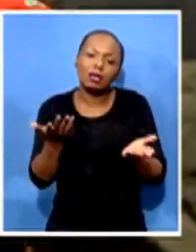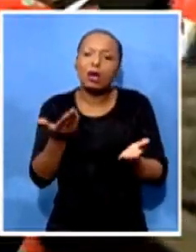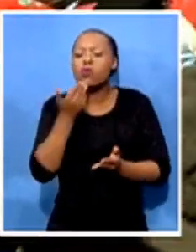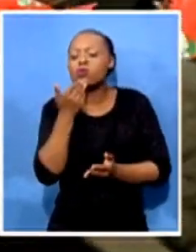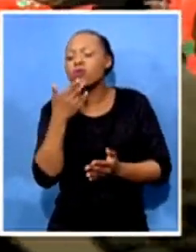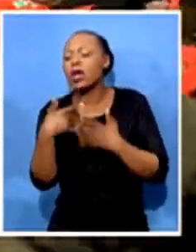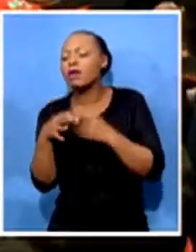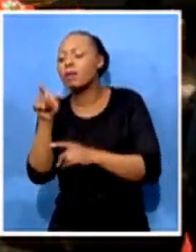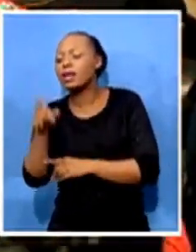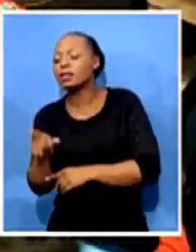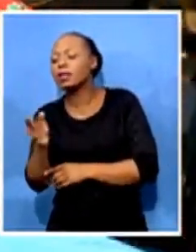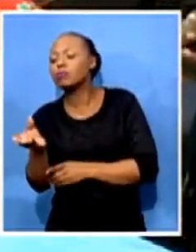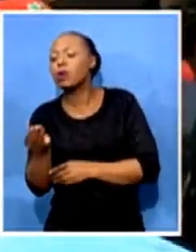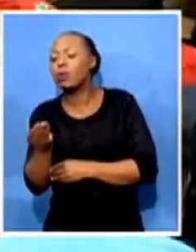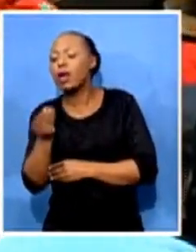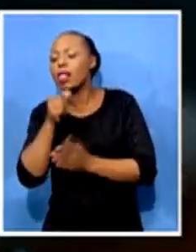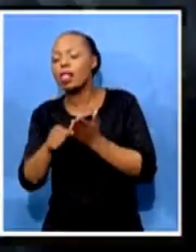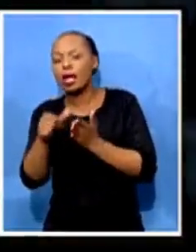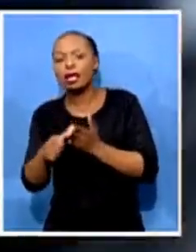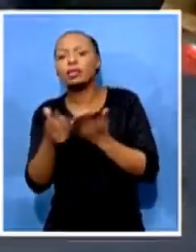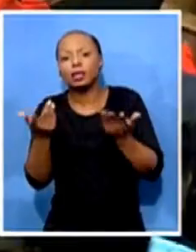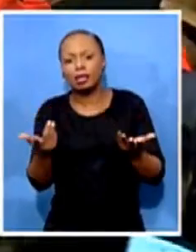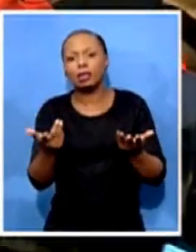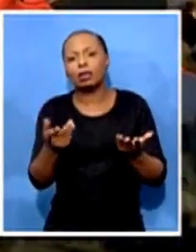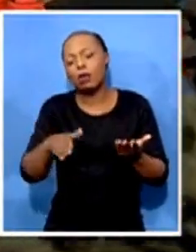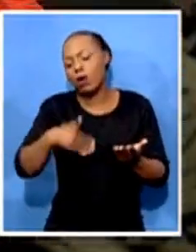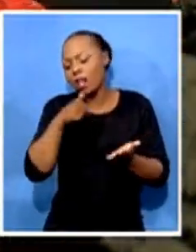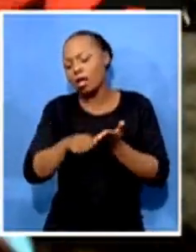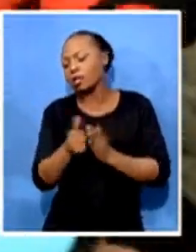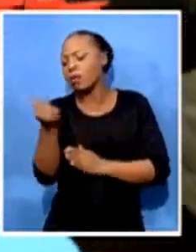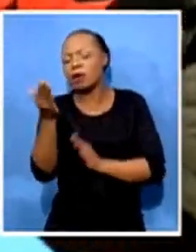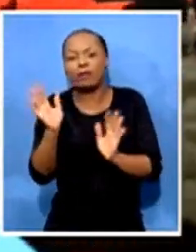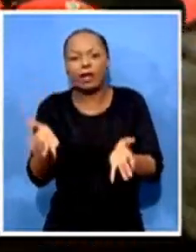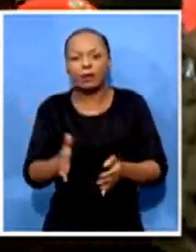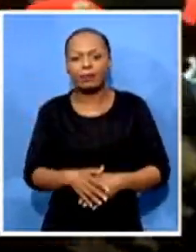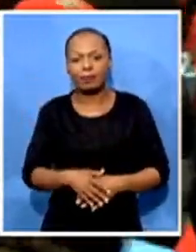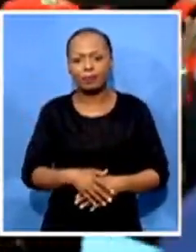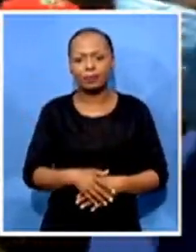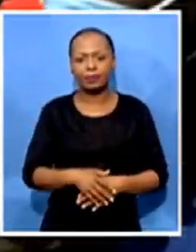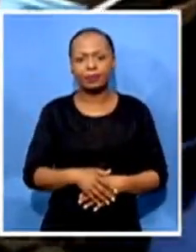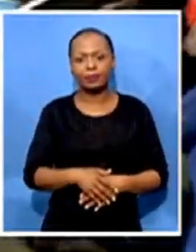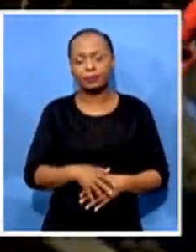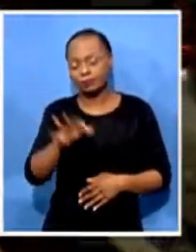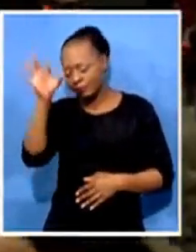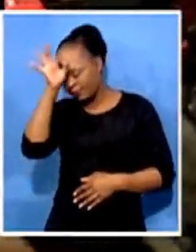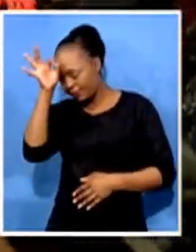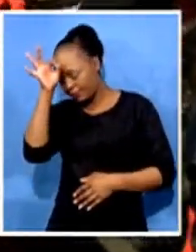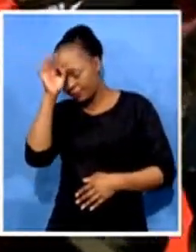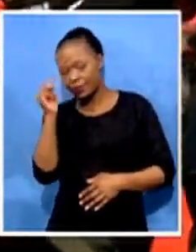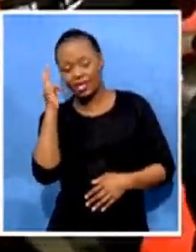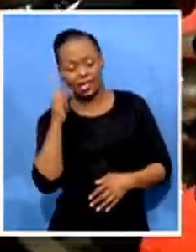memorandum from the EFF. And the police there, you heard, uncategorically unwavering, saying, look, whatever you